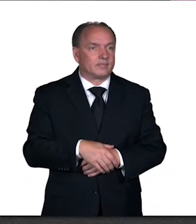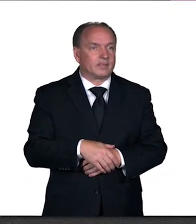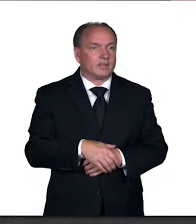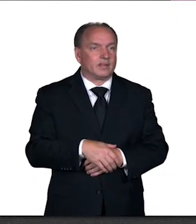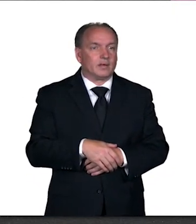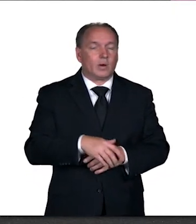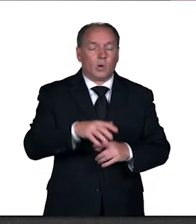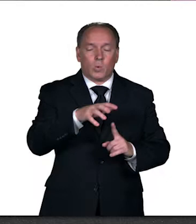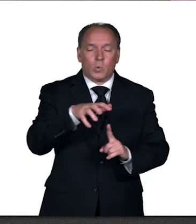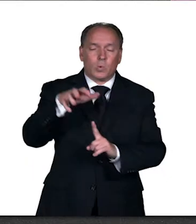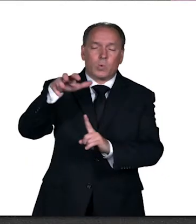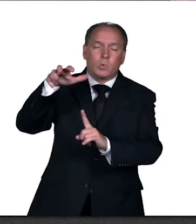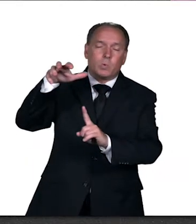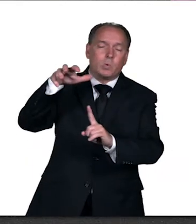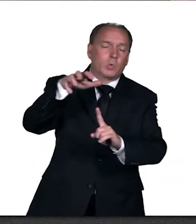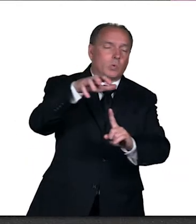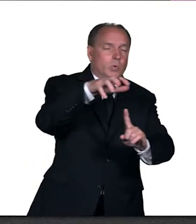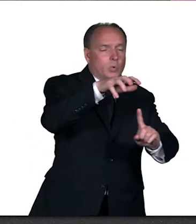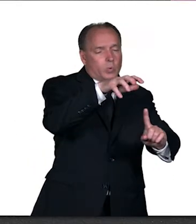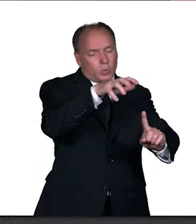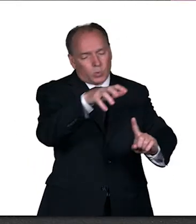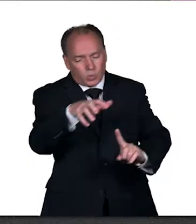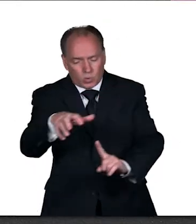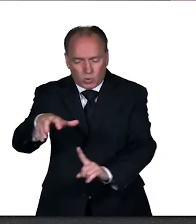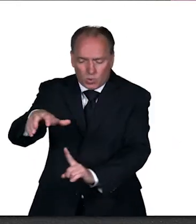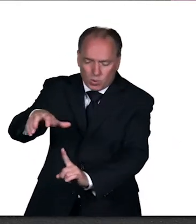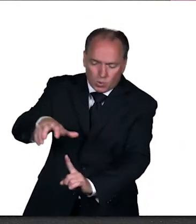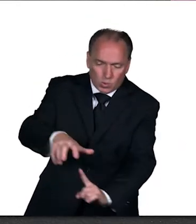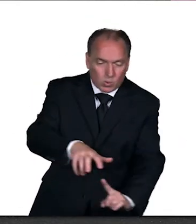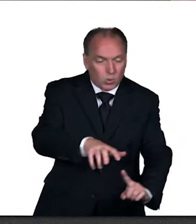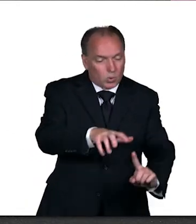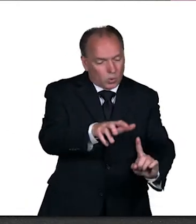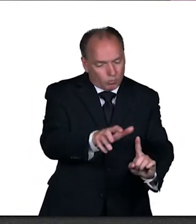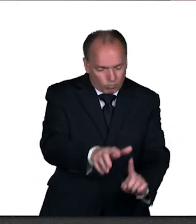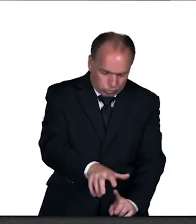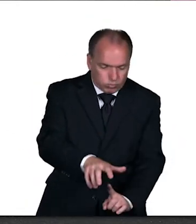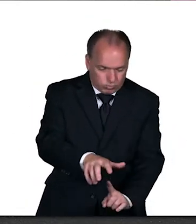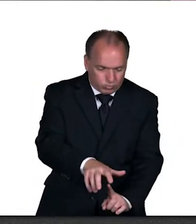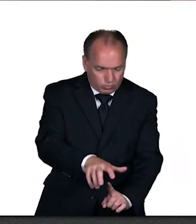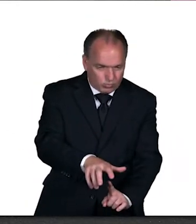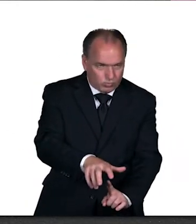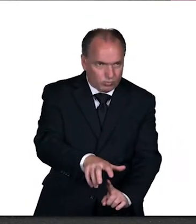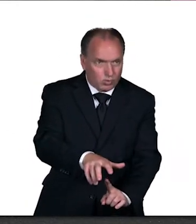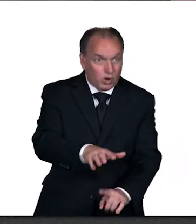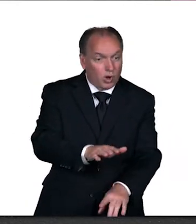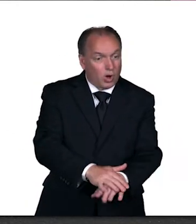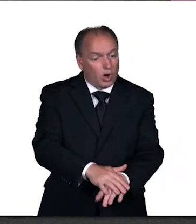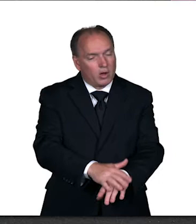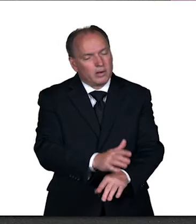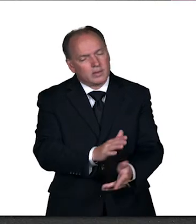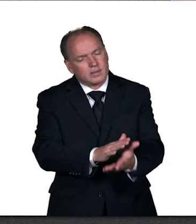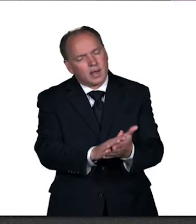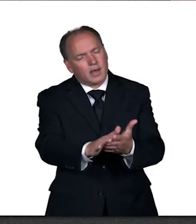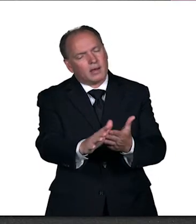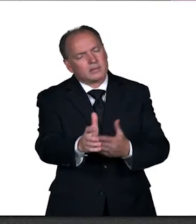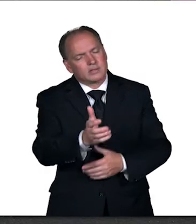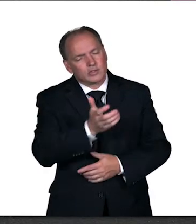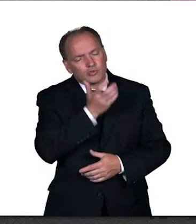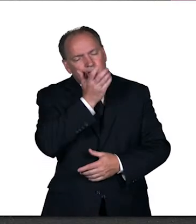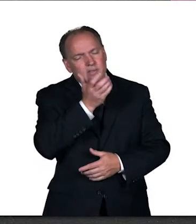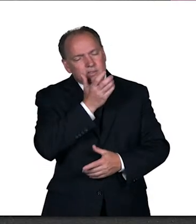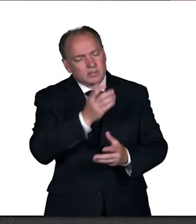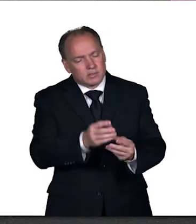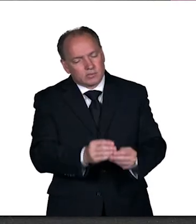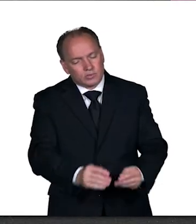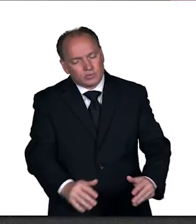The tufts float on the wind until falling to rest. A nice grassy hillside is what they like best.